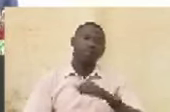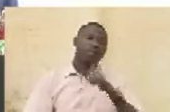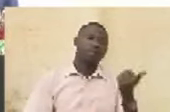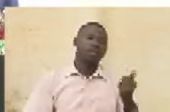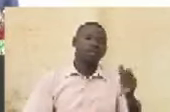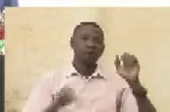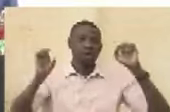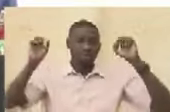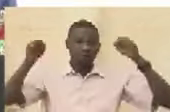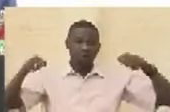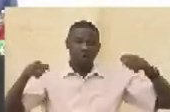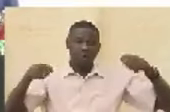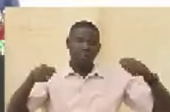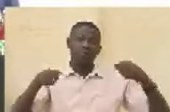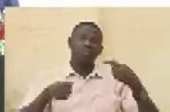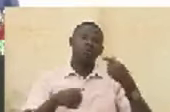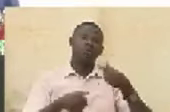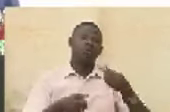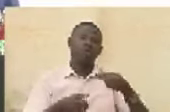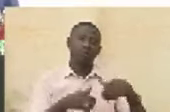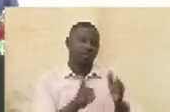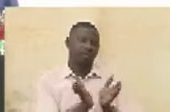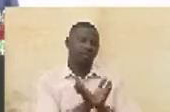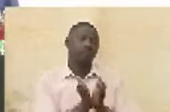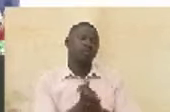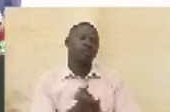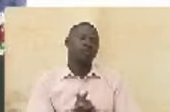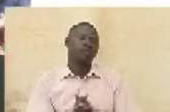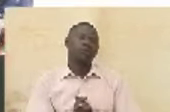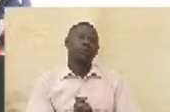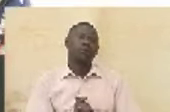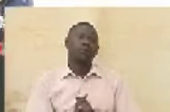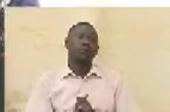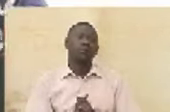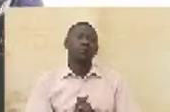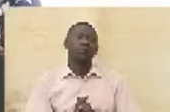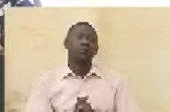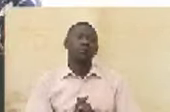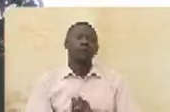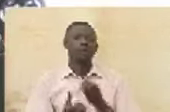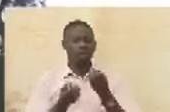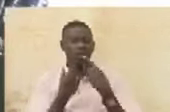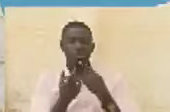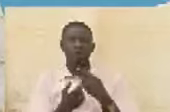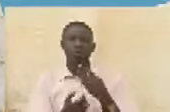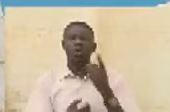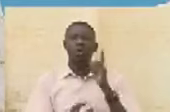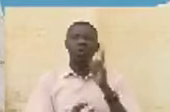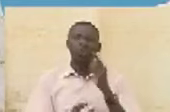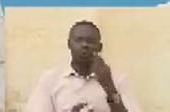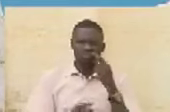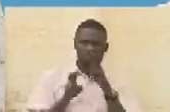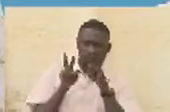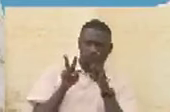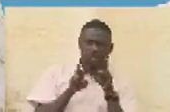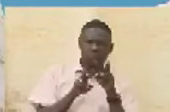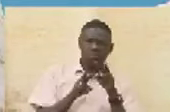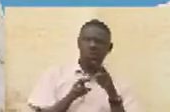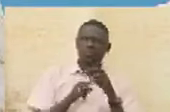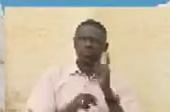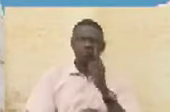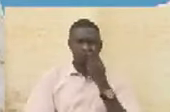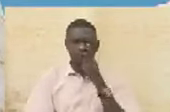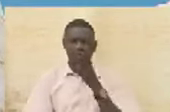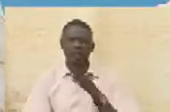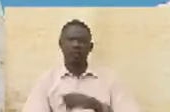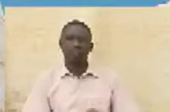Can you tell me what you observed when you got to the bus? Fo isa fo no nyebringal dara fal fura bus o nyinto mure ke dela korosil dadi